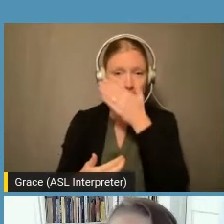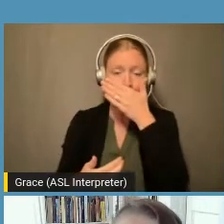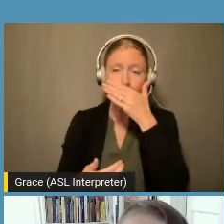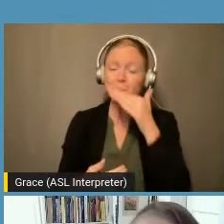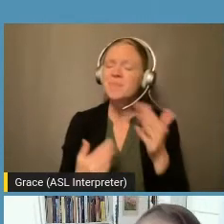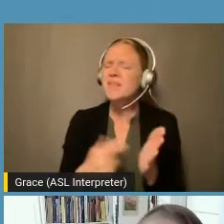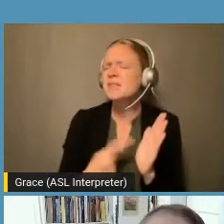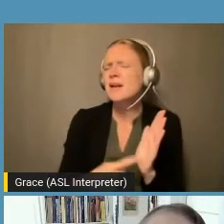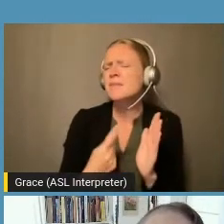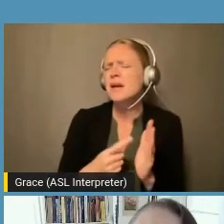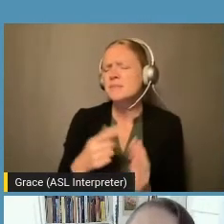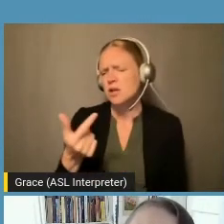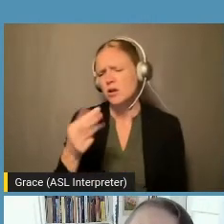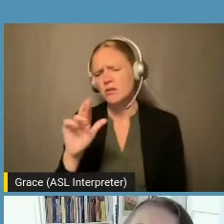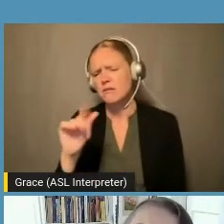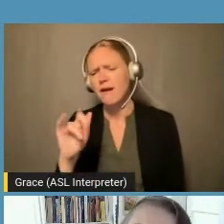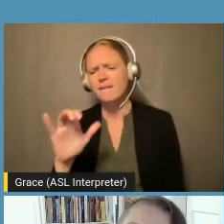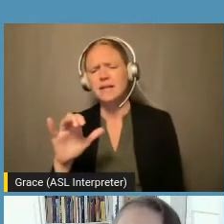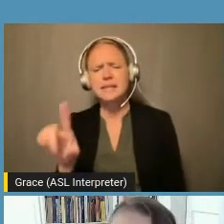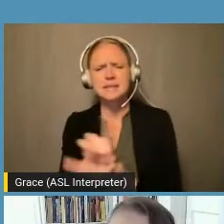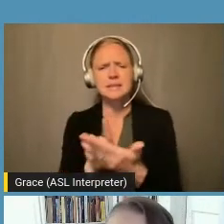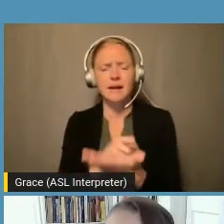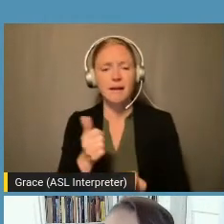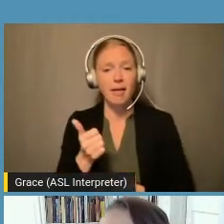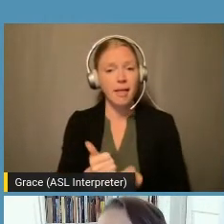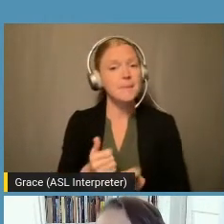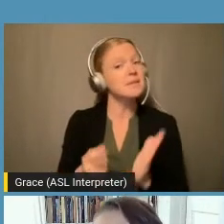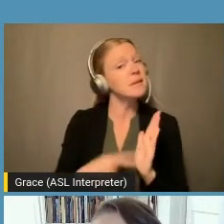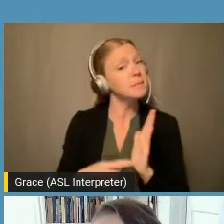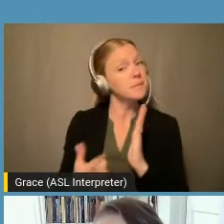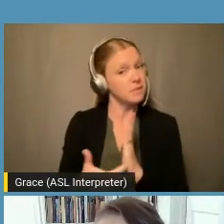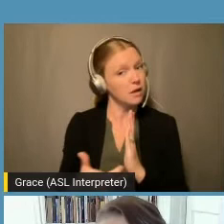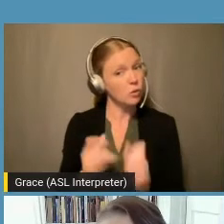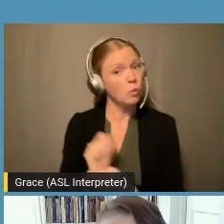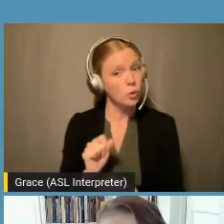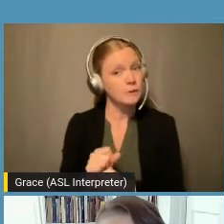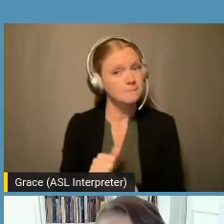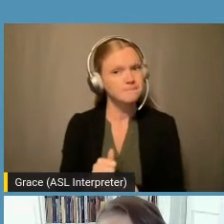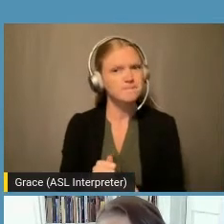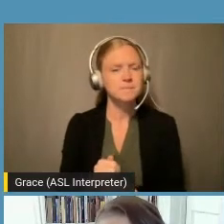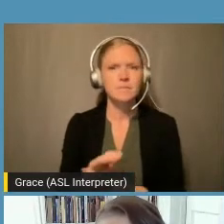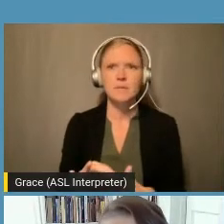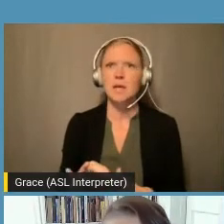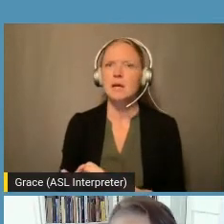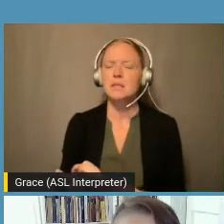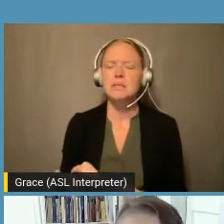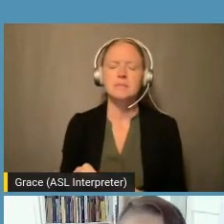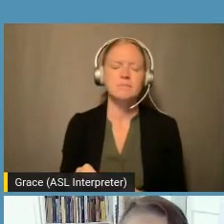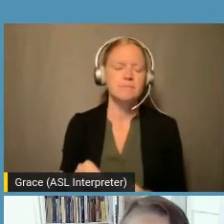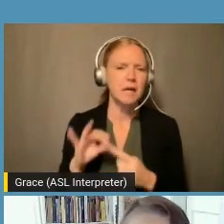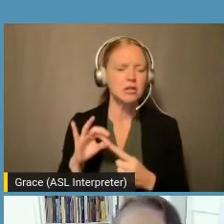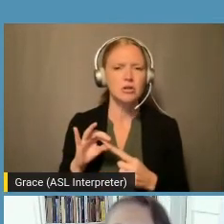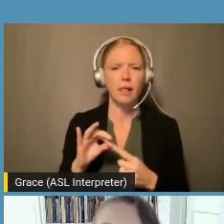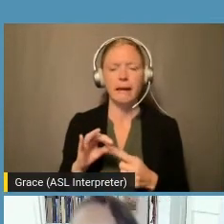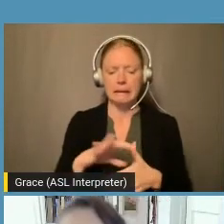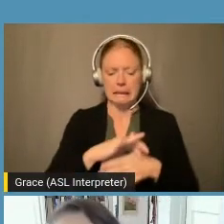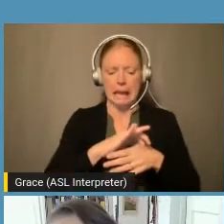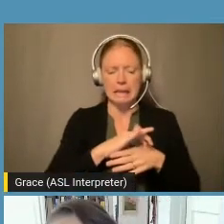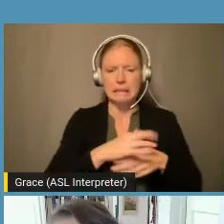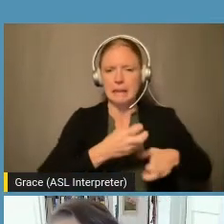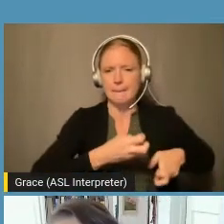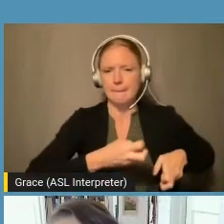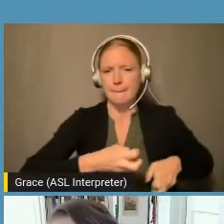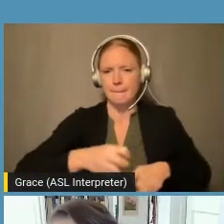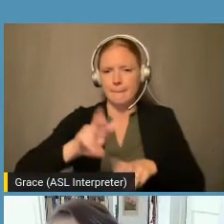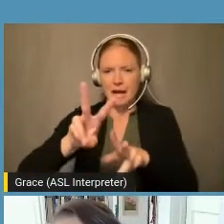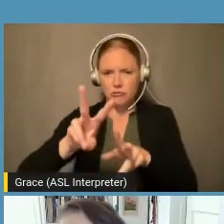sometimes graphic design help, and sometimes technical work, especially content migration. So when you're ready to take